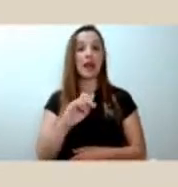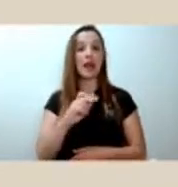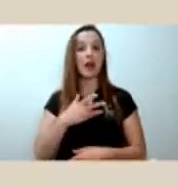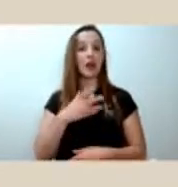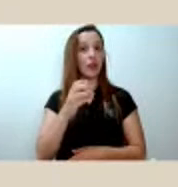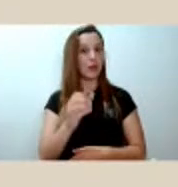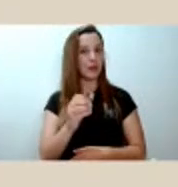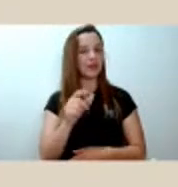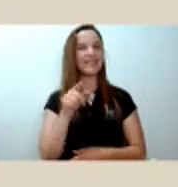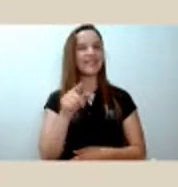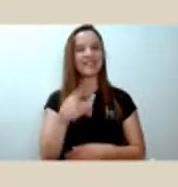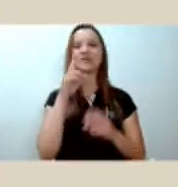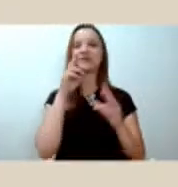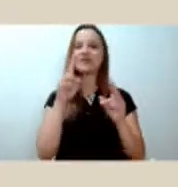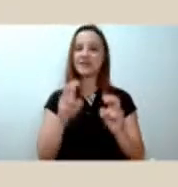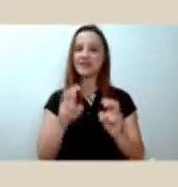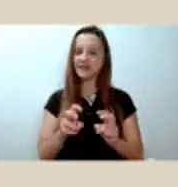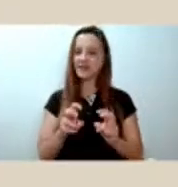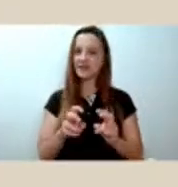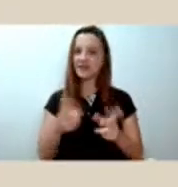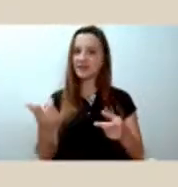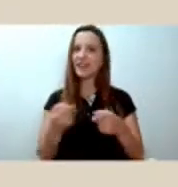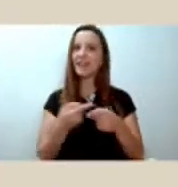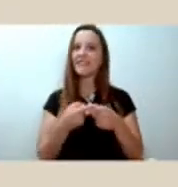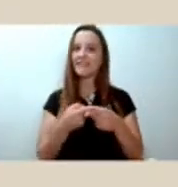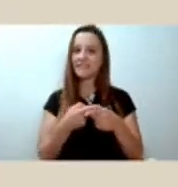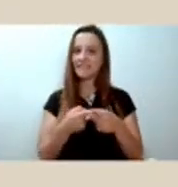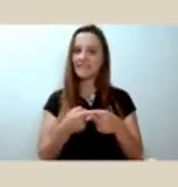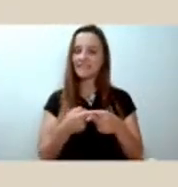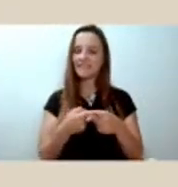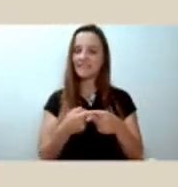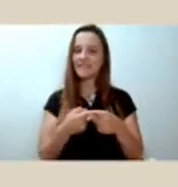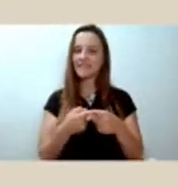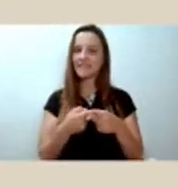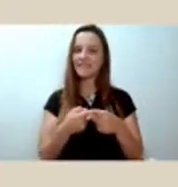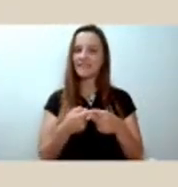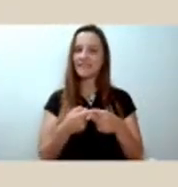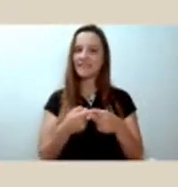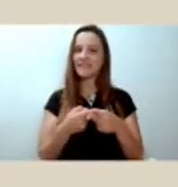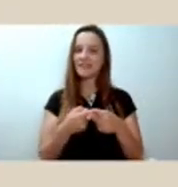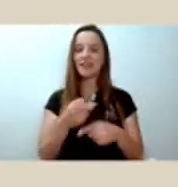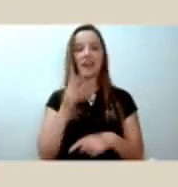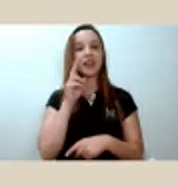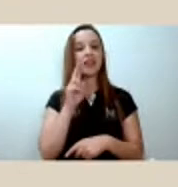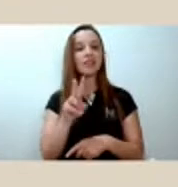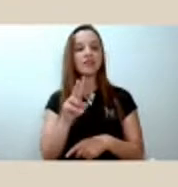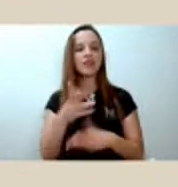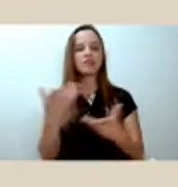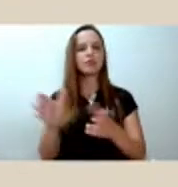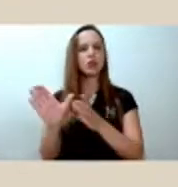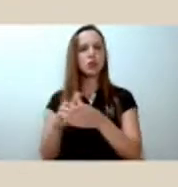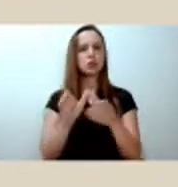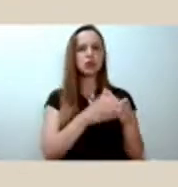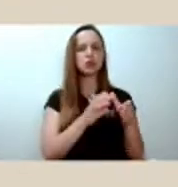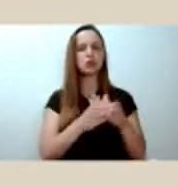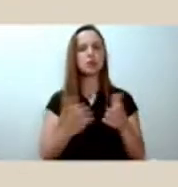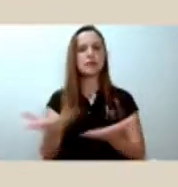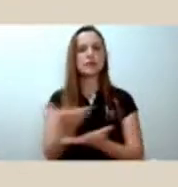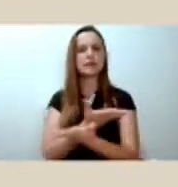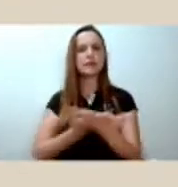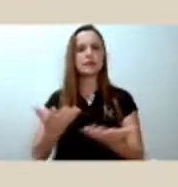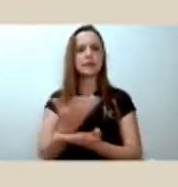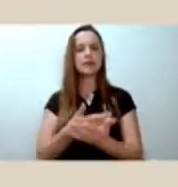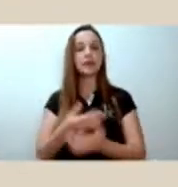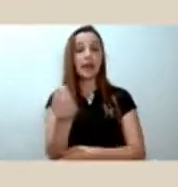research he's interested in looking at the intergroup relations in childhood and adolescence,